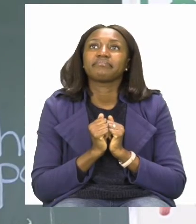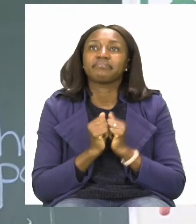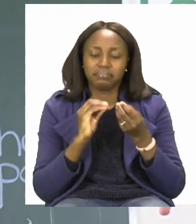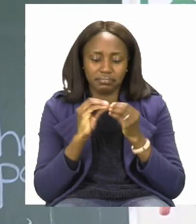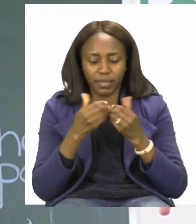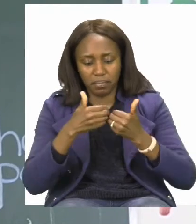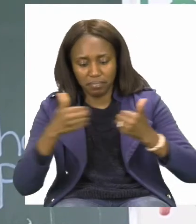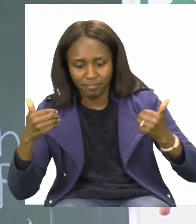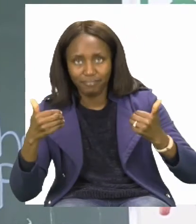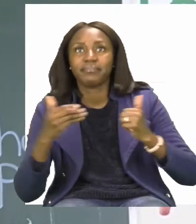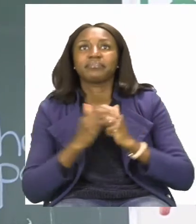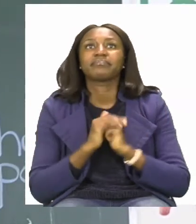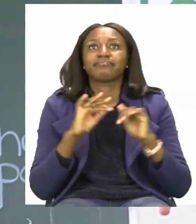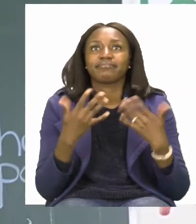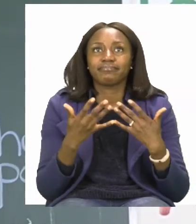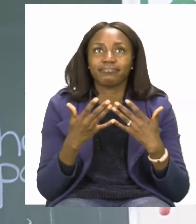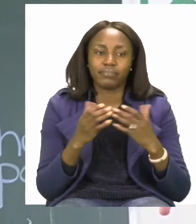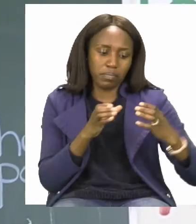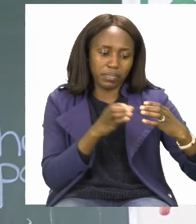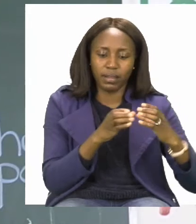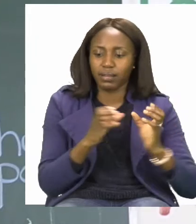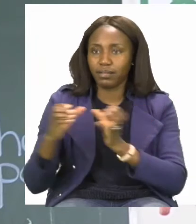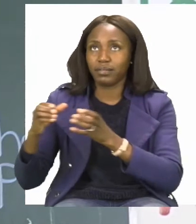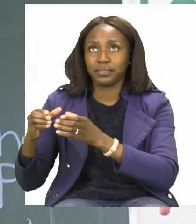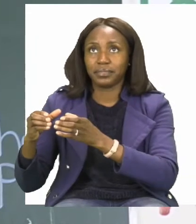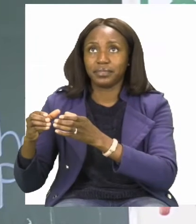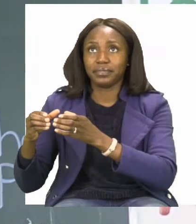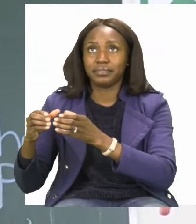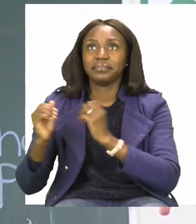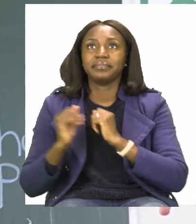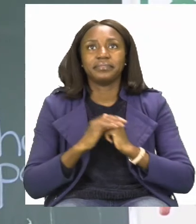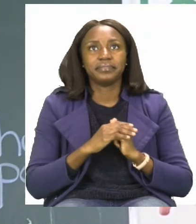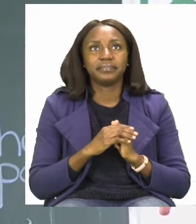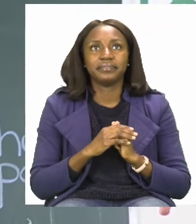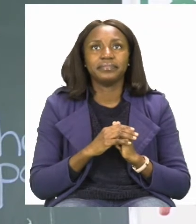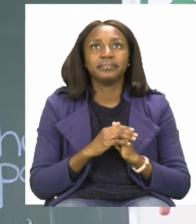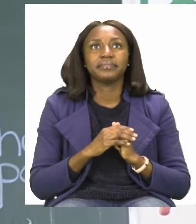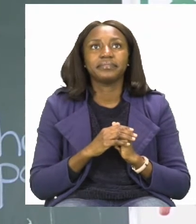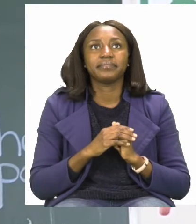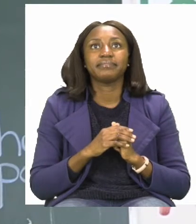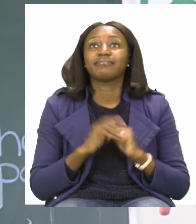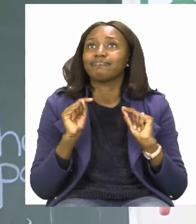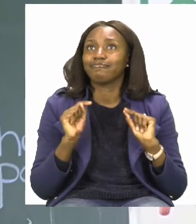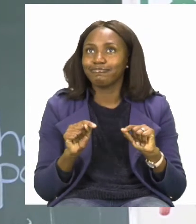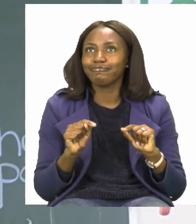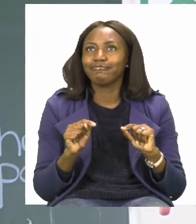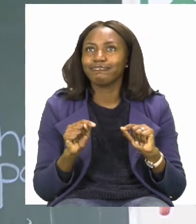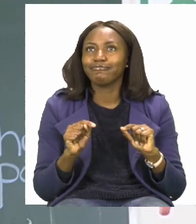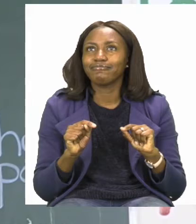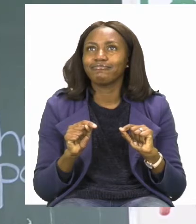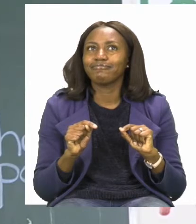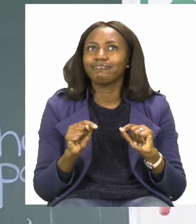down, making sure that one side and the other side are there. In this case, we need to break